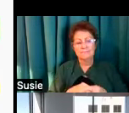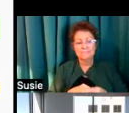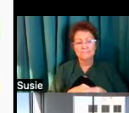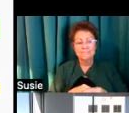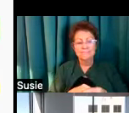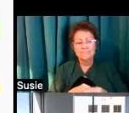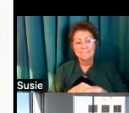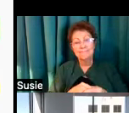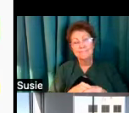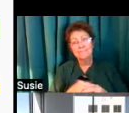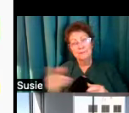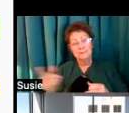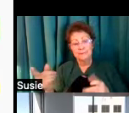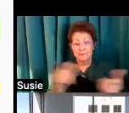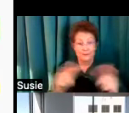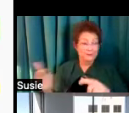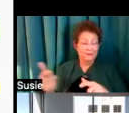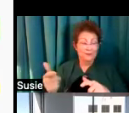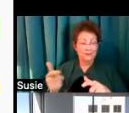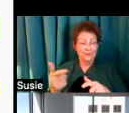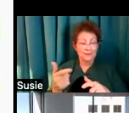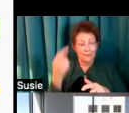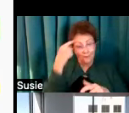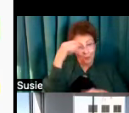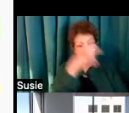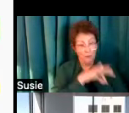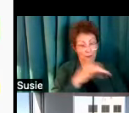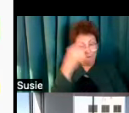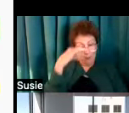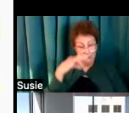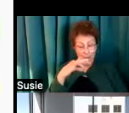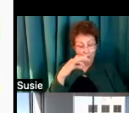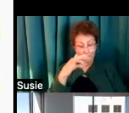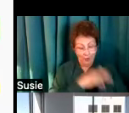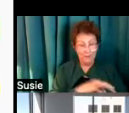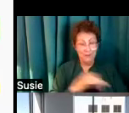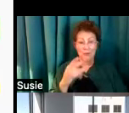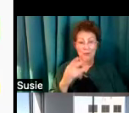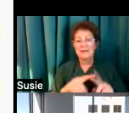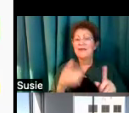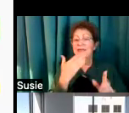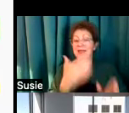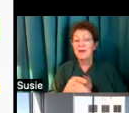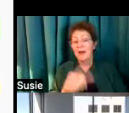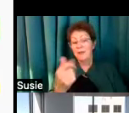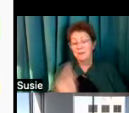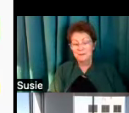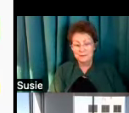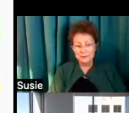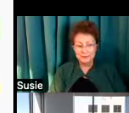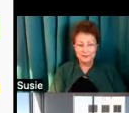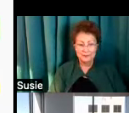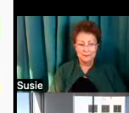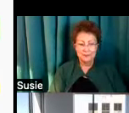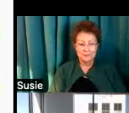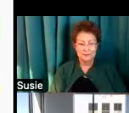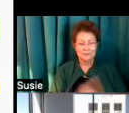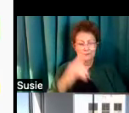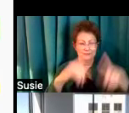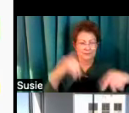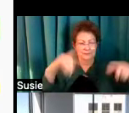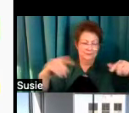The other, right, if the for-profit gets a grant, then it's a little simpler. Thank you, Daniel. All right, this one's alphabet soup.